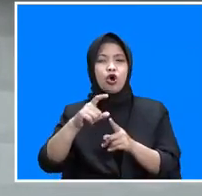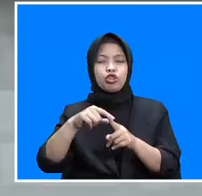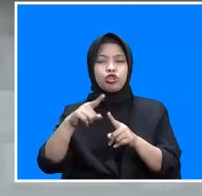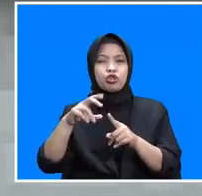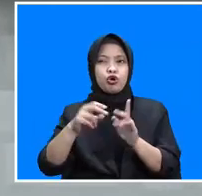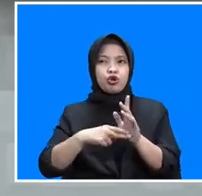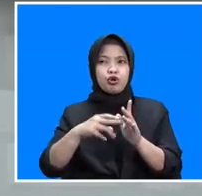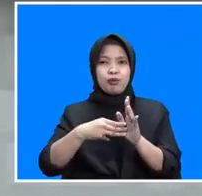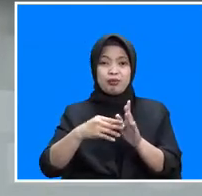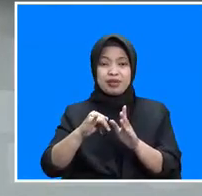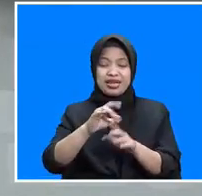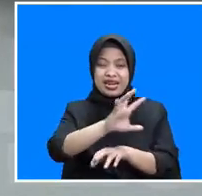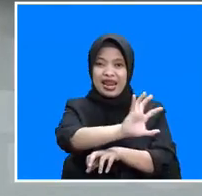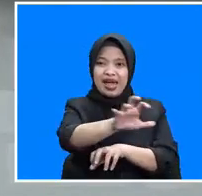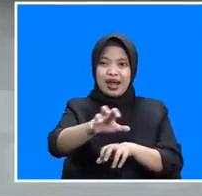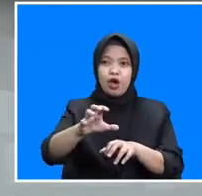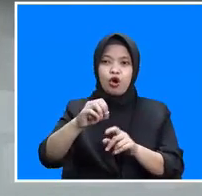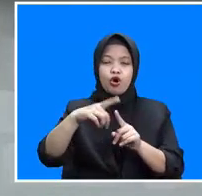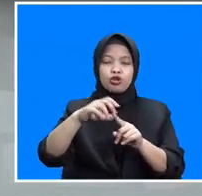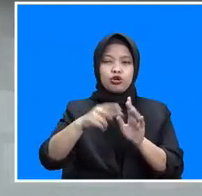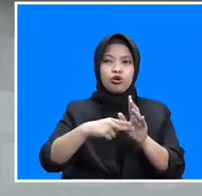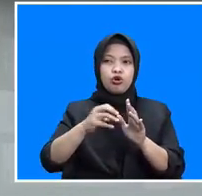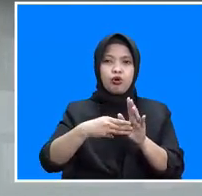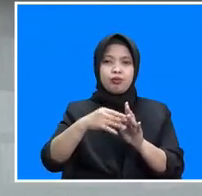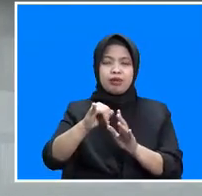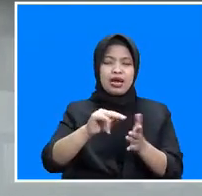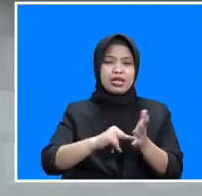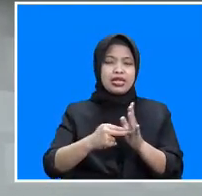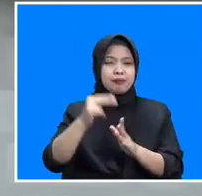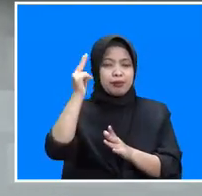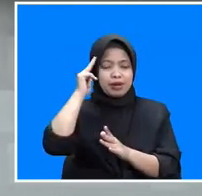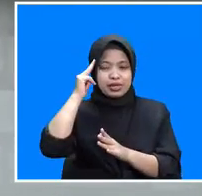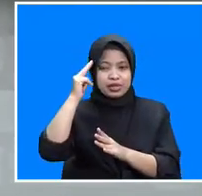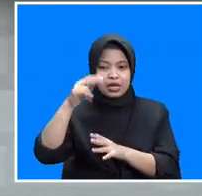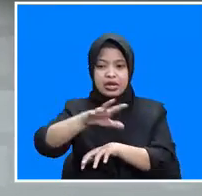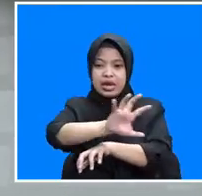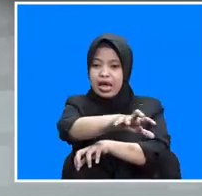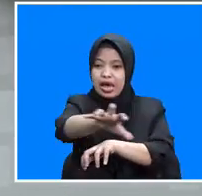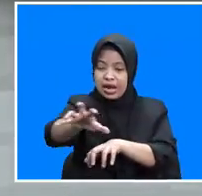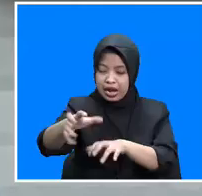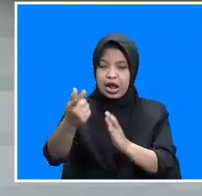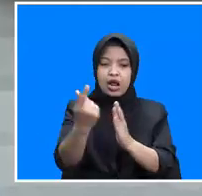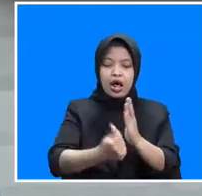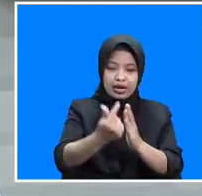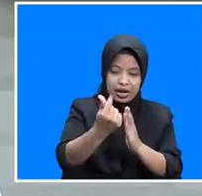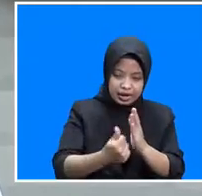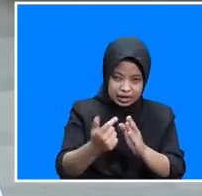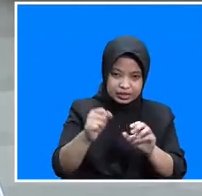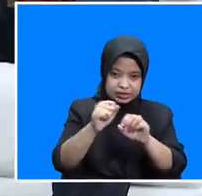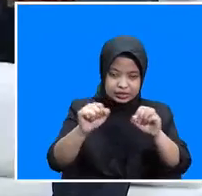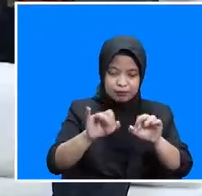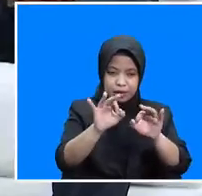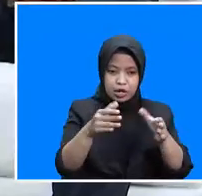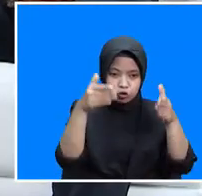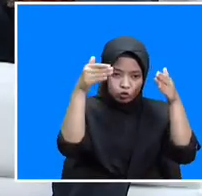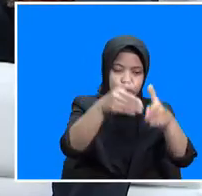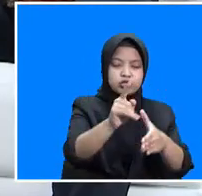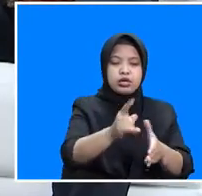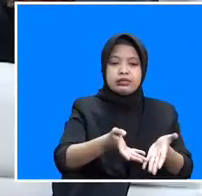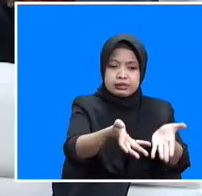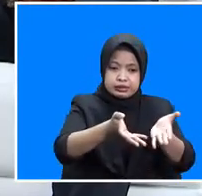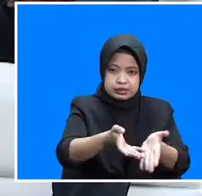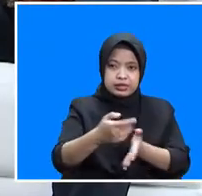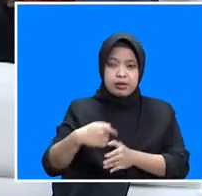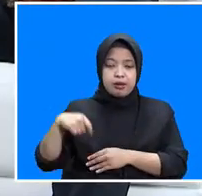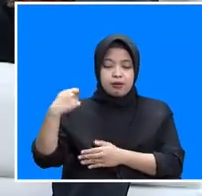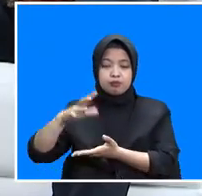their education ecosystem. So we need to help them, but then in a way that empowering. And so maybe just like